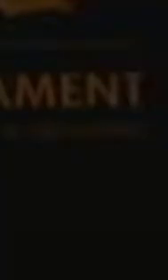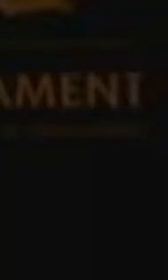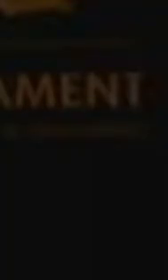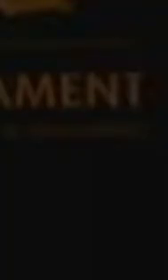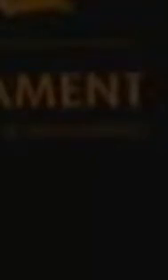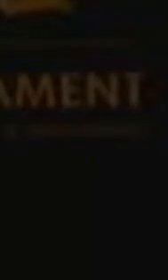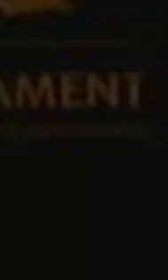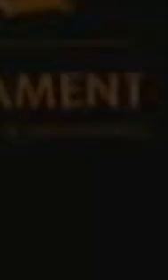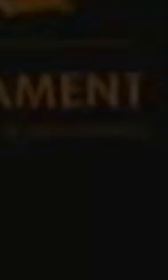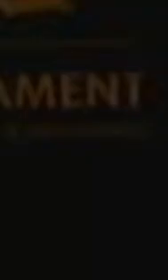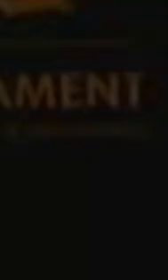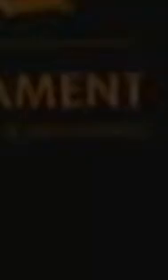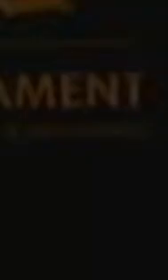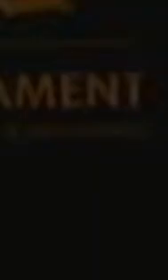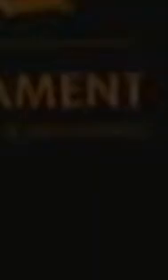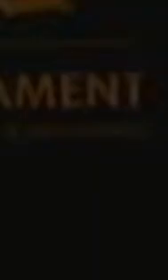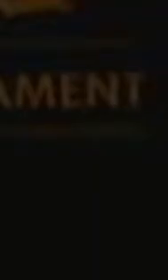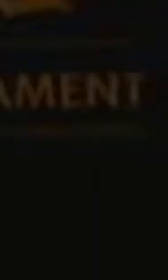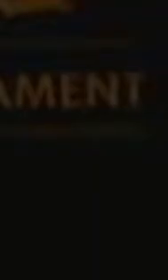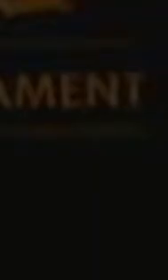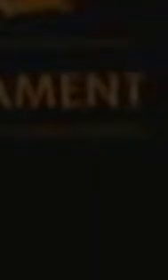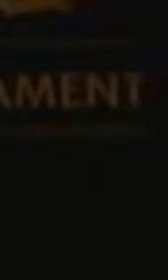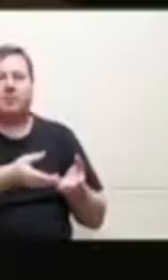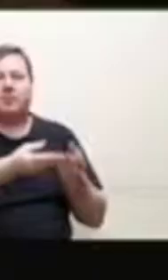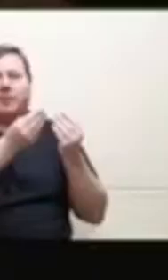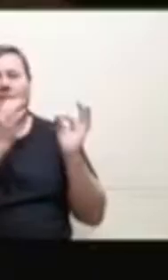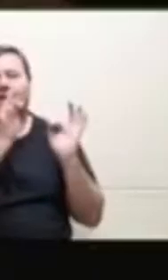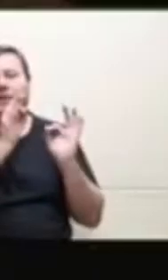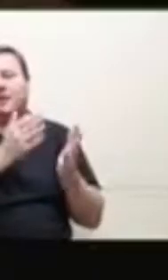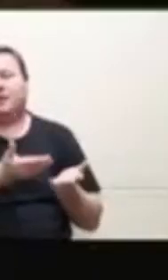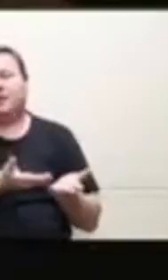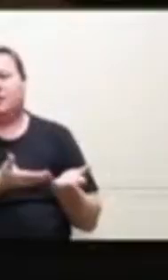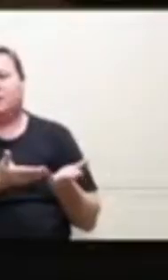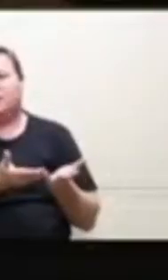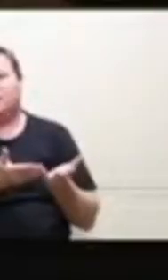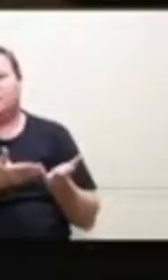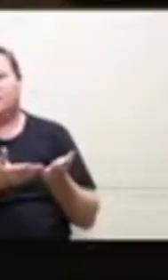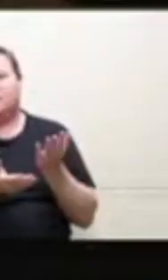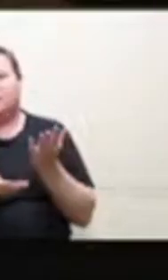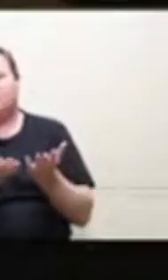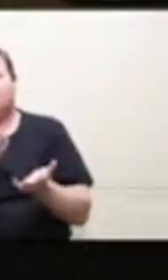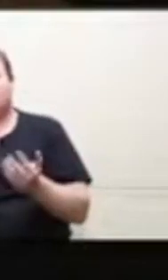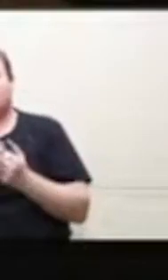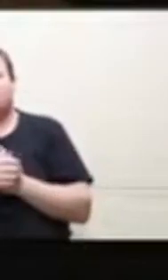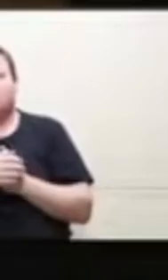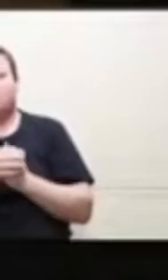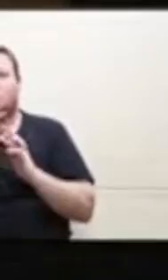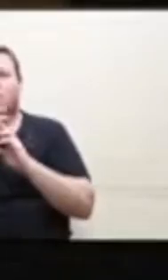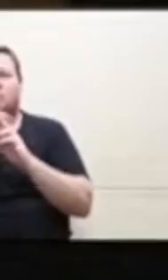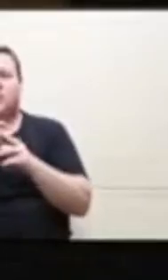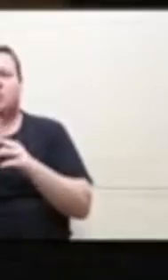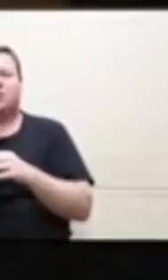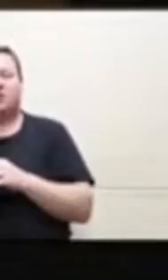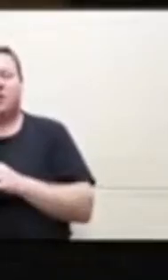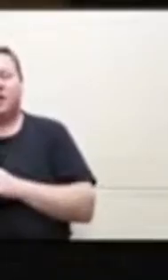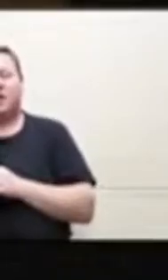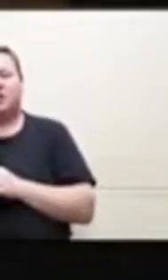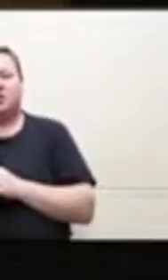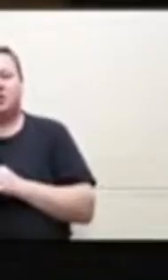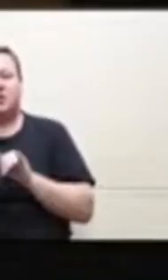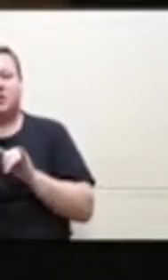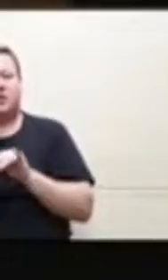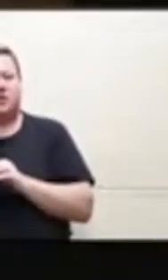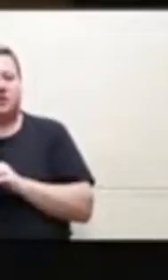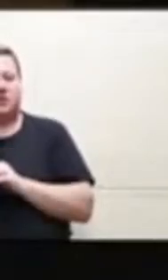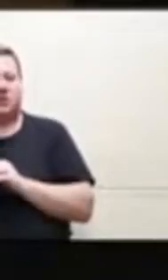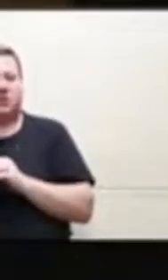not changed. That is the response of the AG on that matter. Can you please